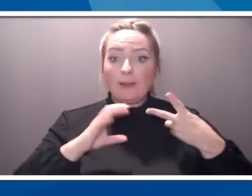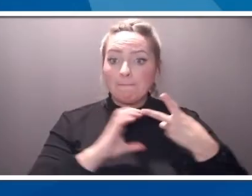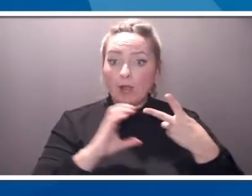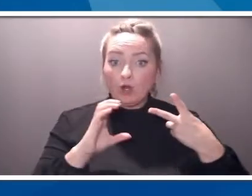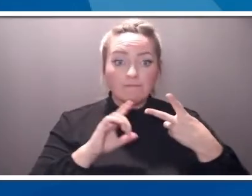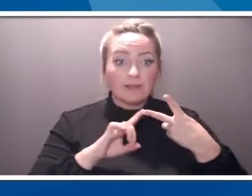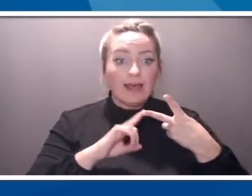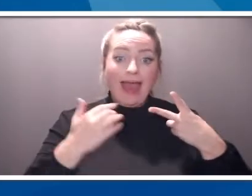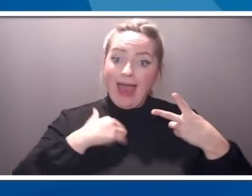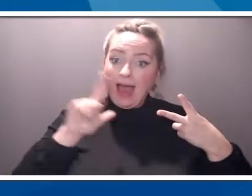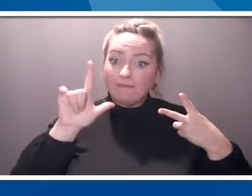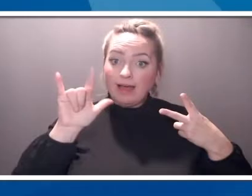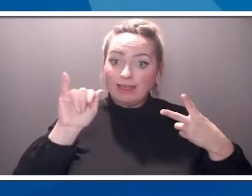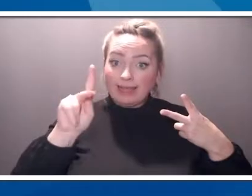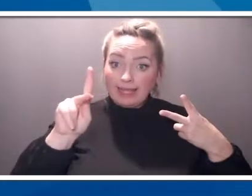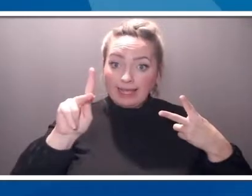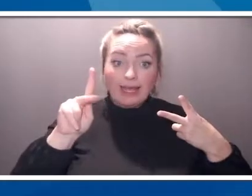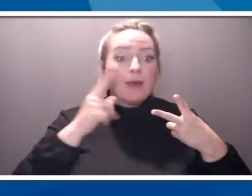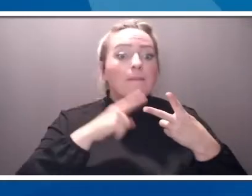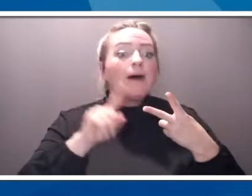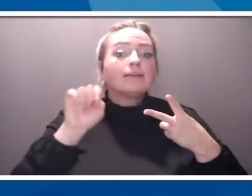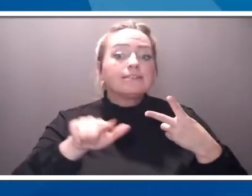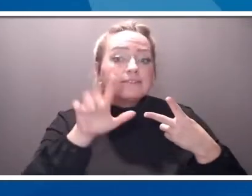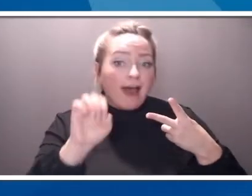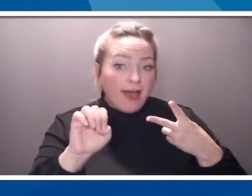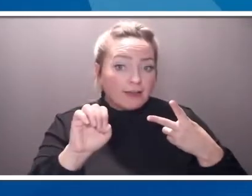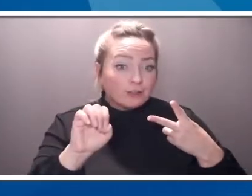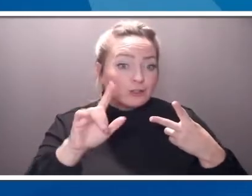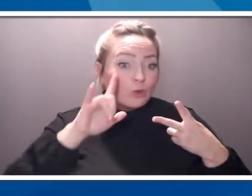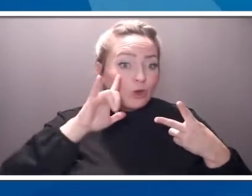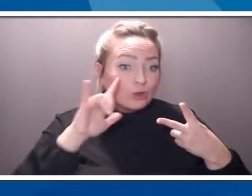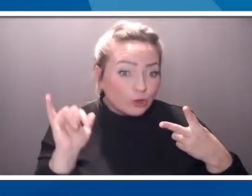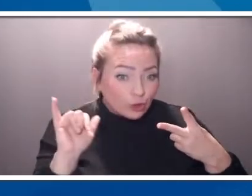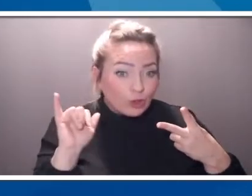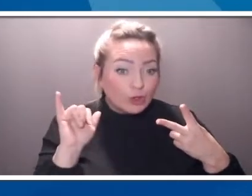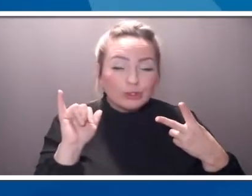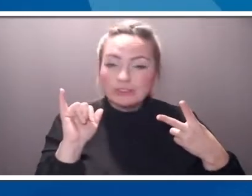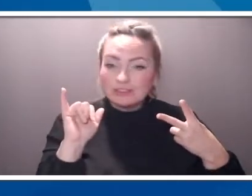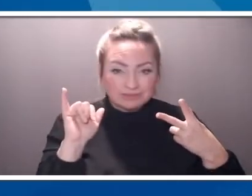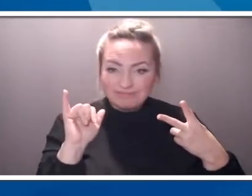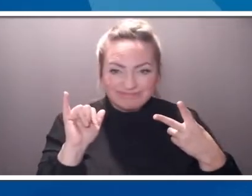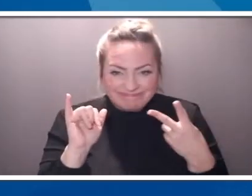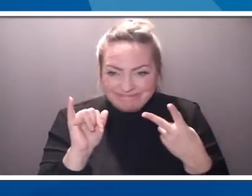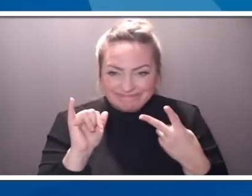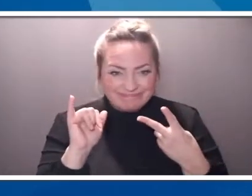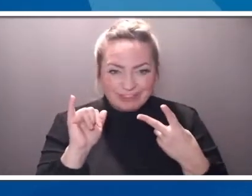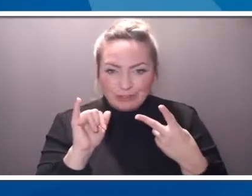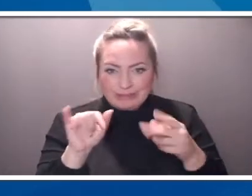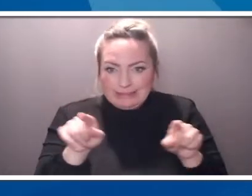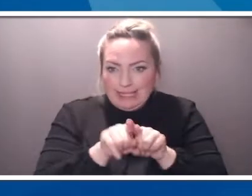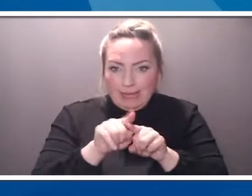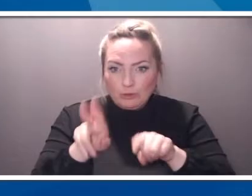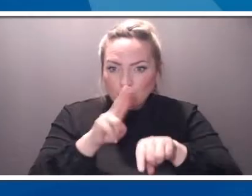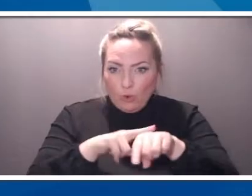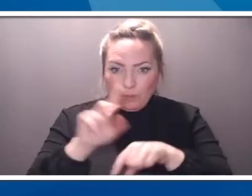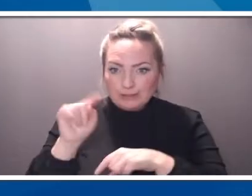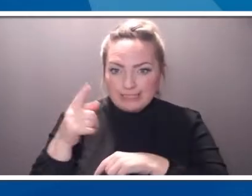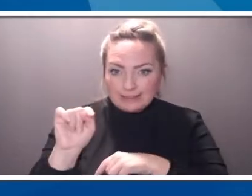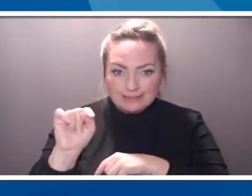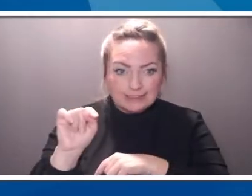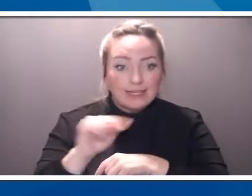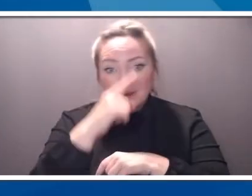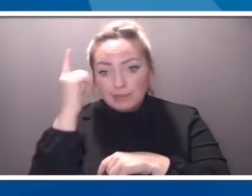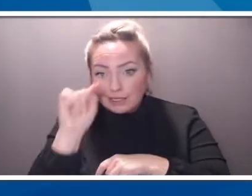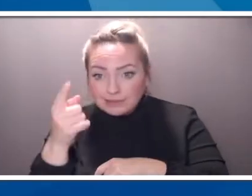In the second line, in the second paragraph, we have a link, but I've styled it so that it looks completely indistinguishable from